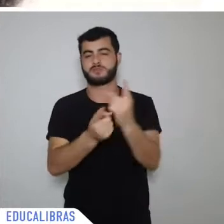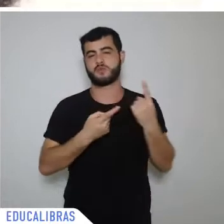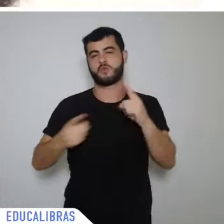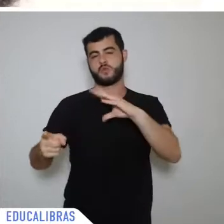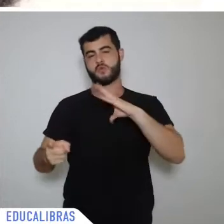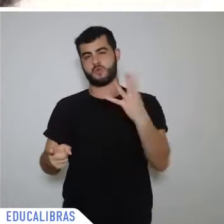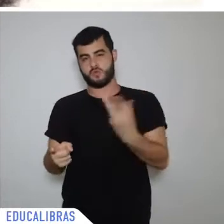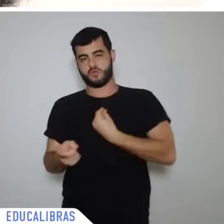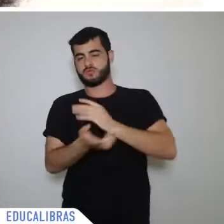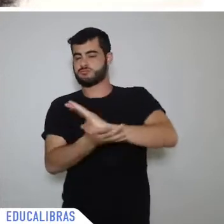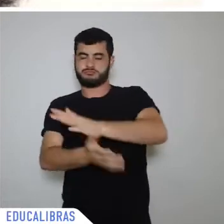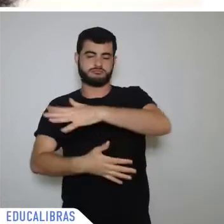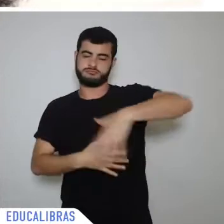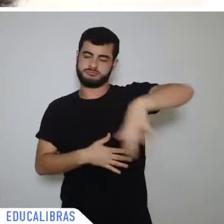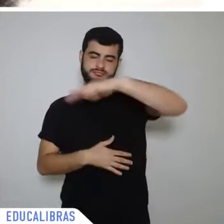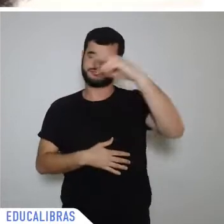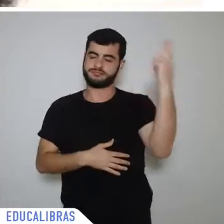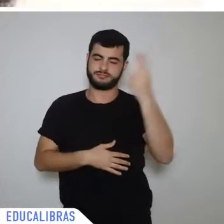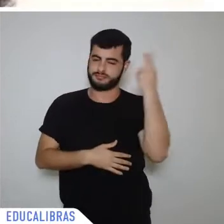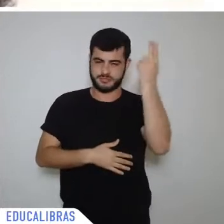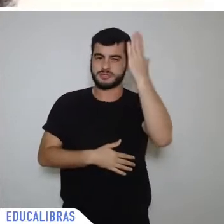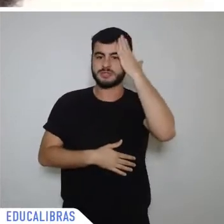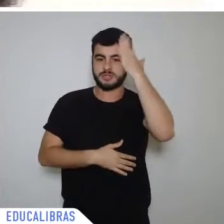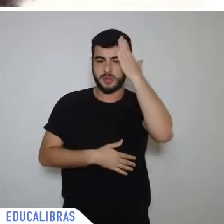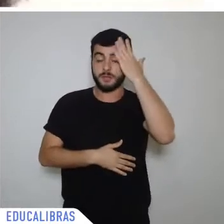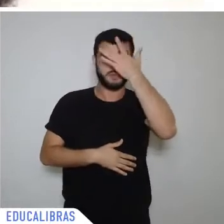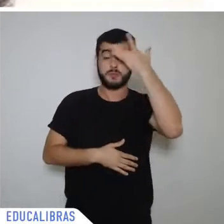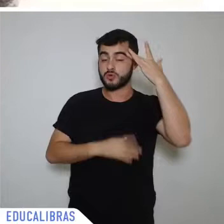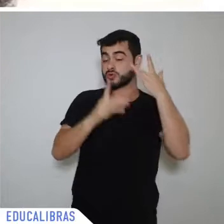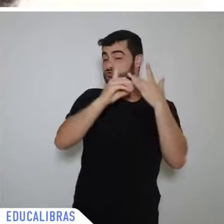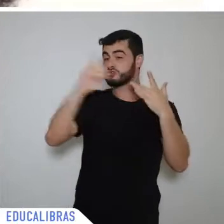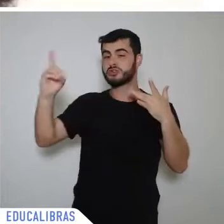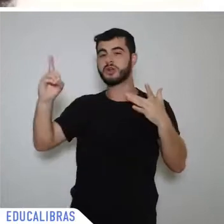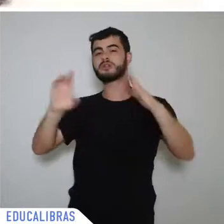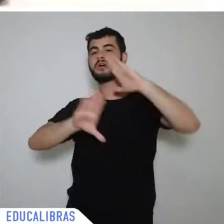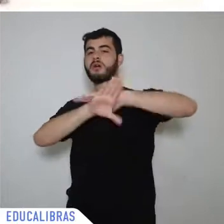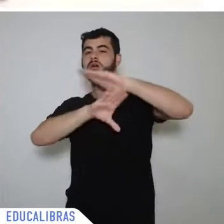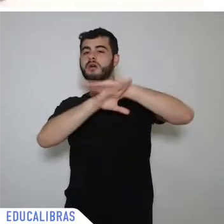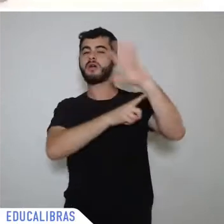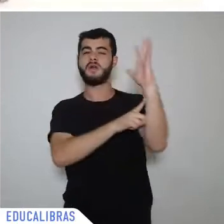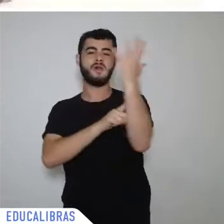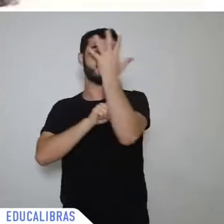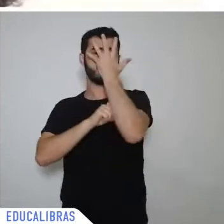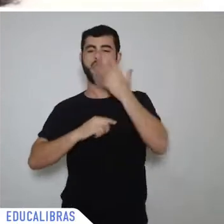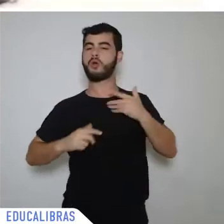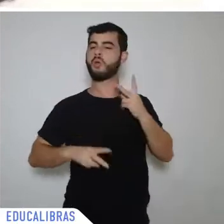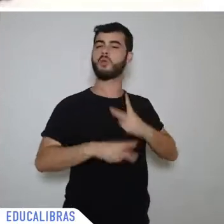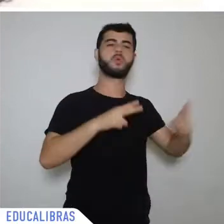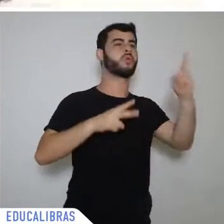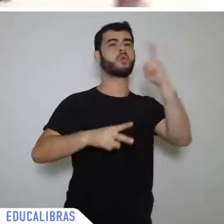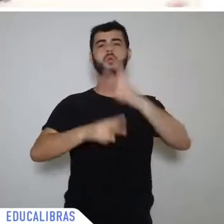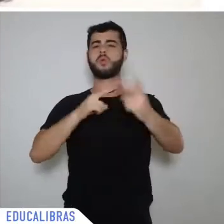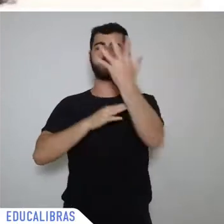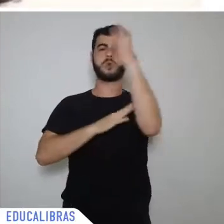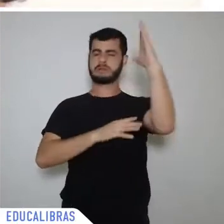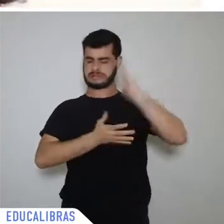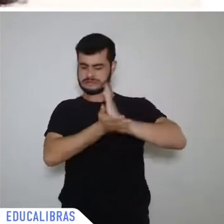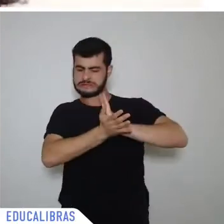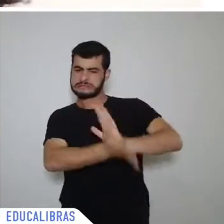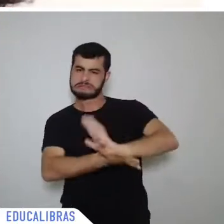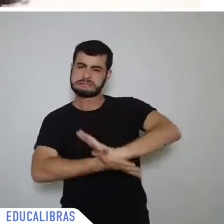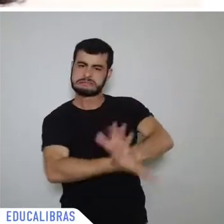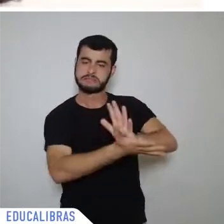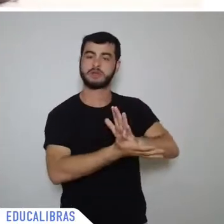agenda. What we've seen is a dirty game of people who are trying to cover their racism and transphobia